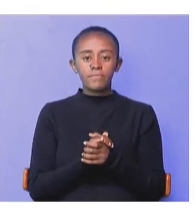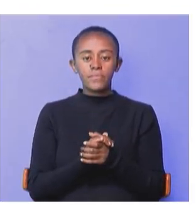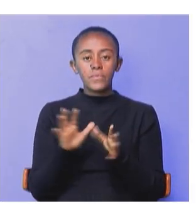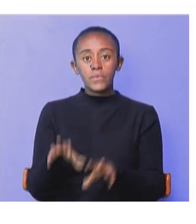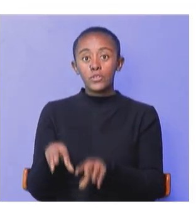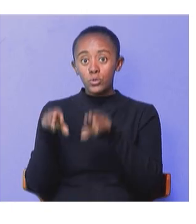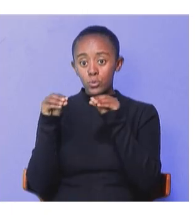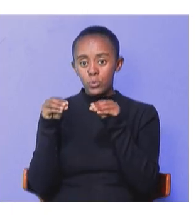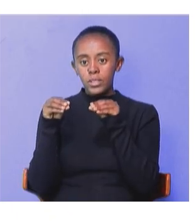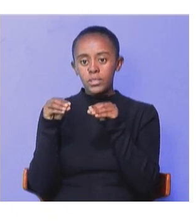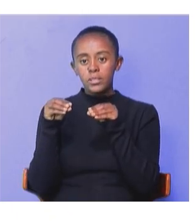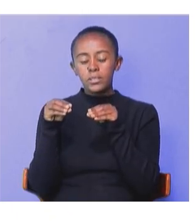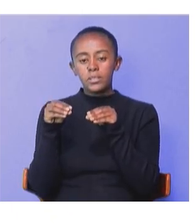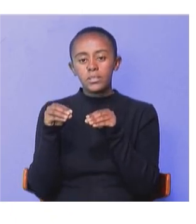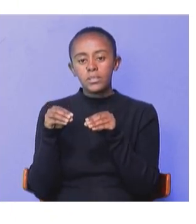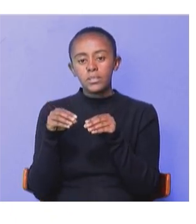students